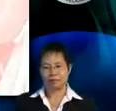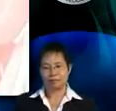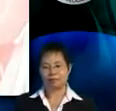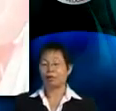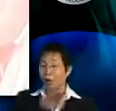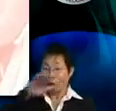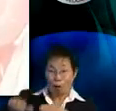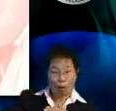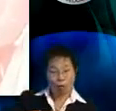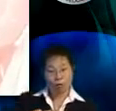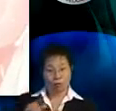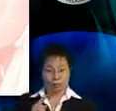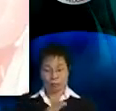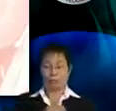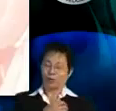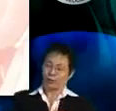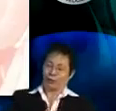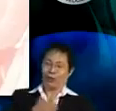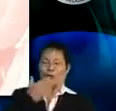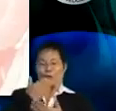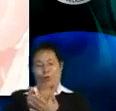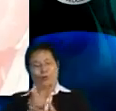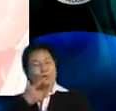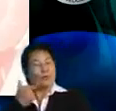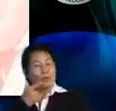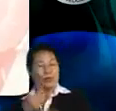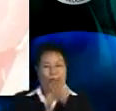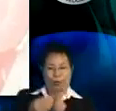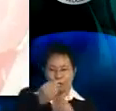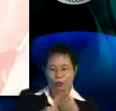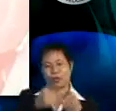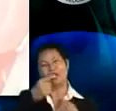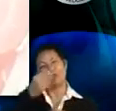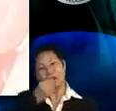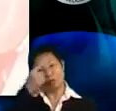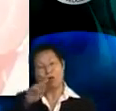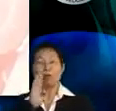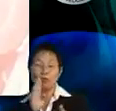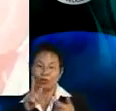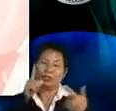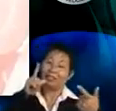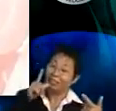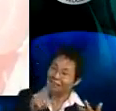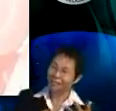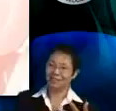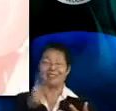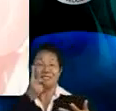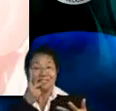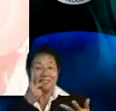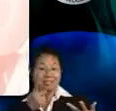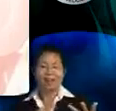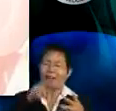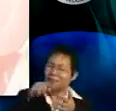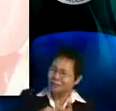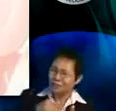All of us enjoy eating good, delicious food. We eat food for breakfast, for lunch, dinner,